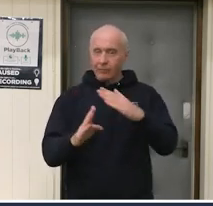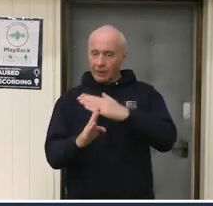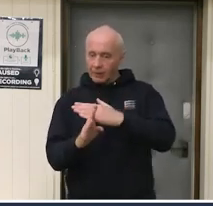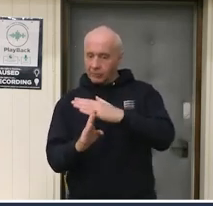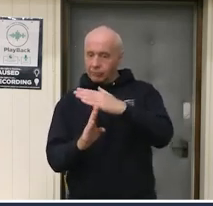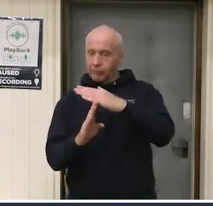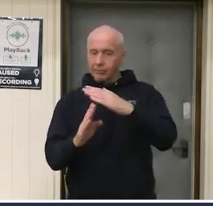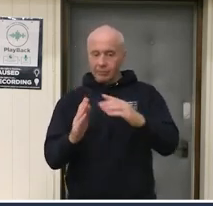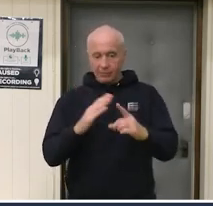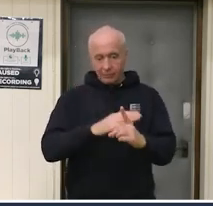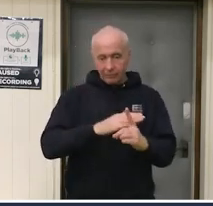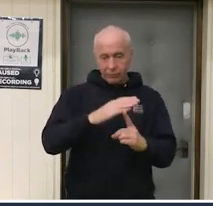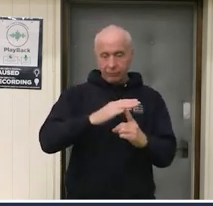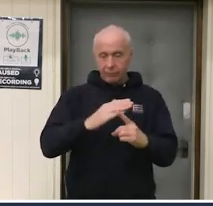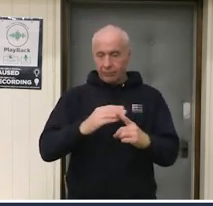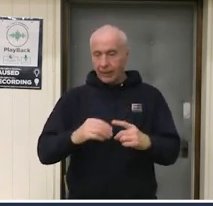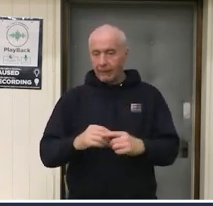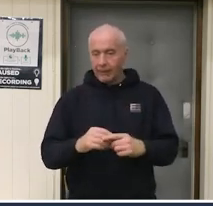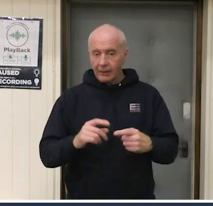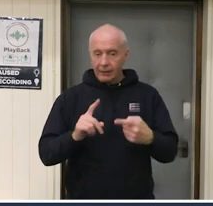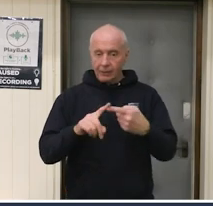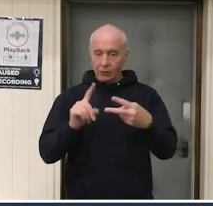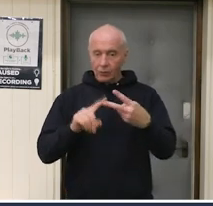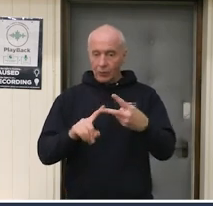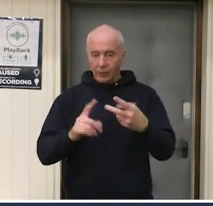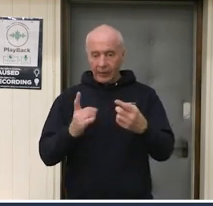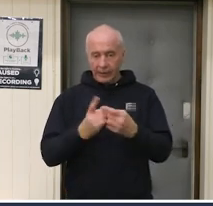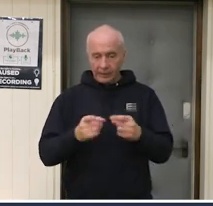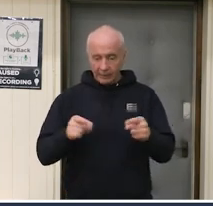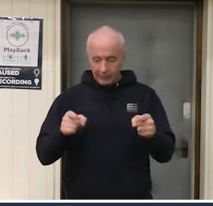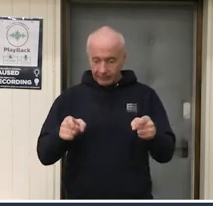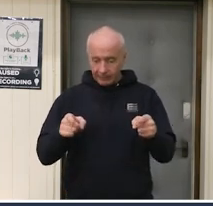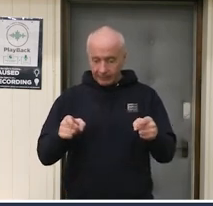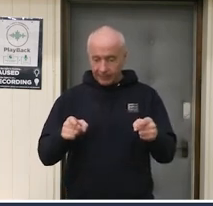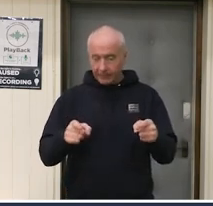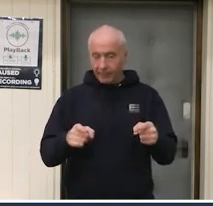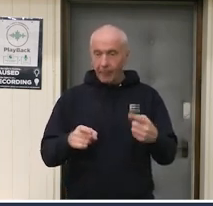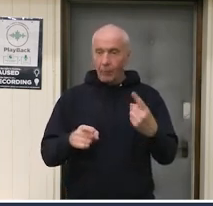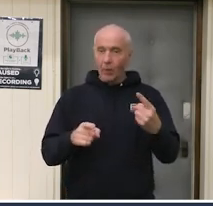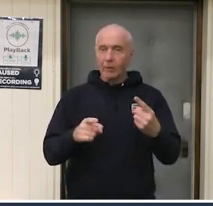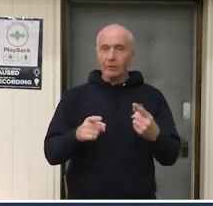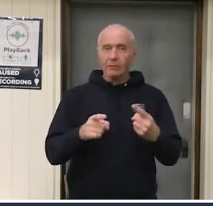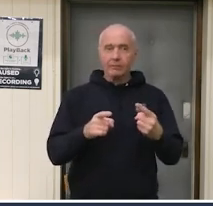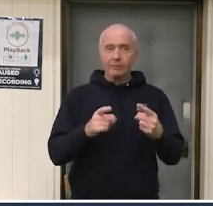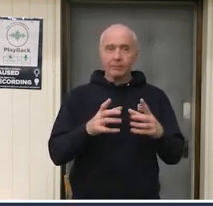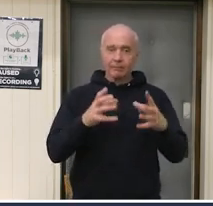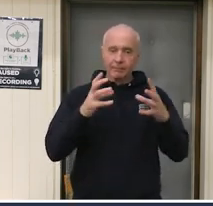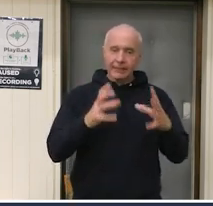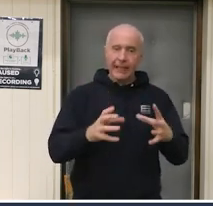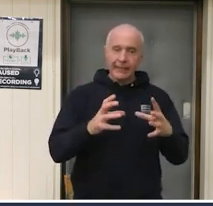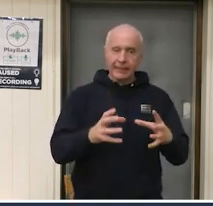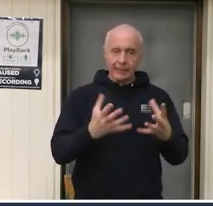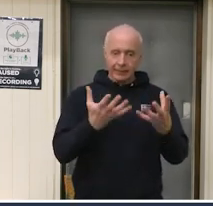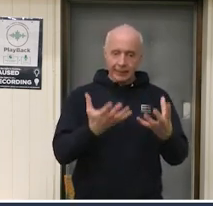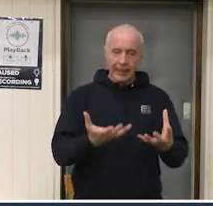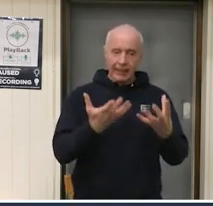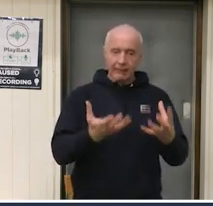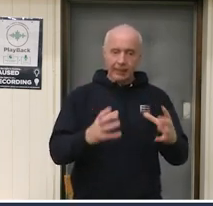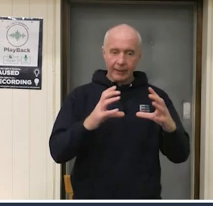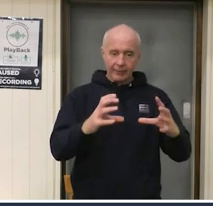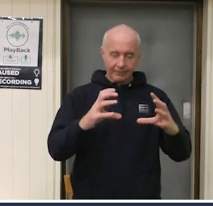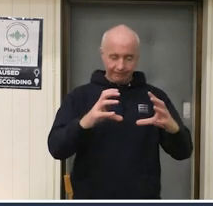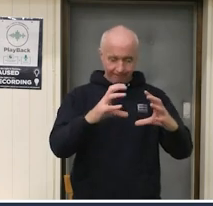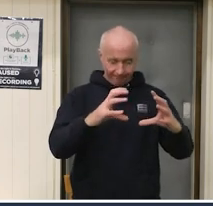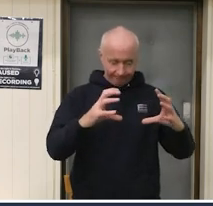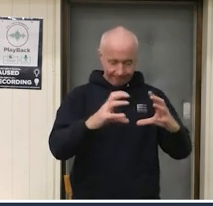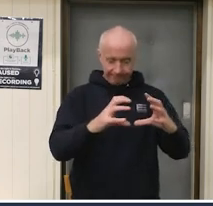lot. So we really only have two buttons to press here. One is the density of particles in your system, and the other